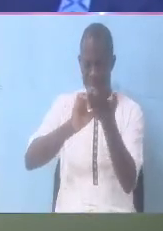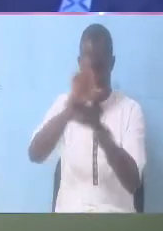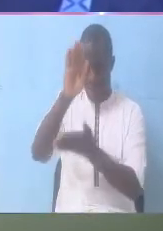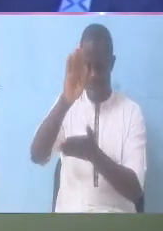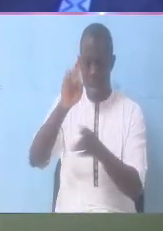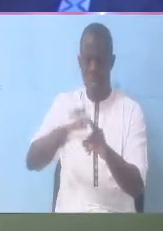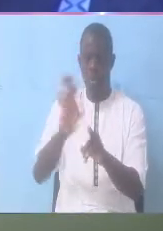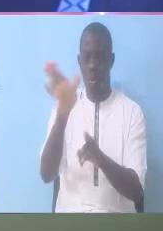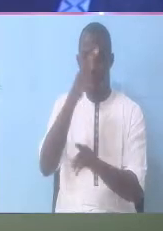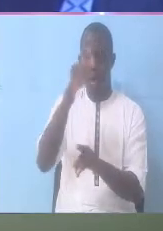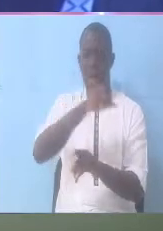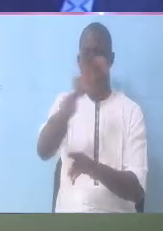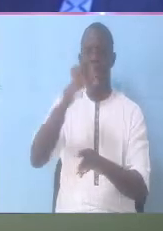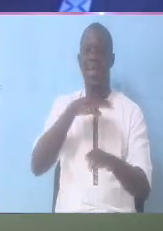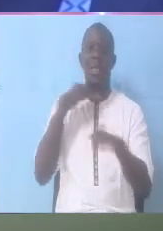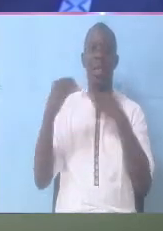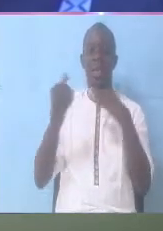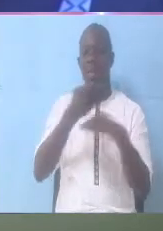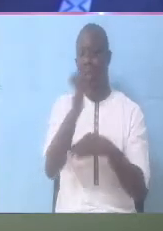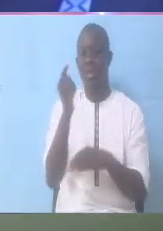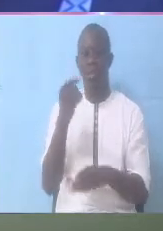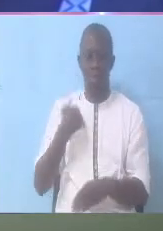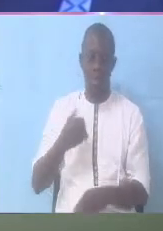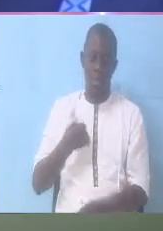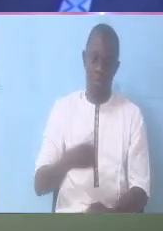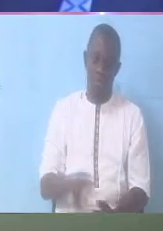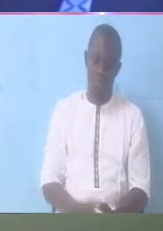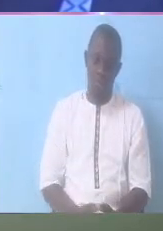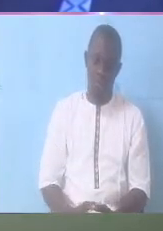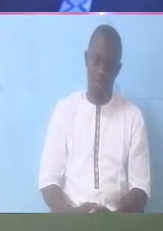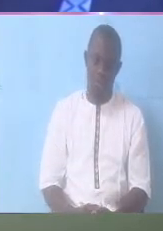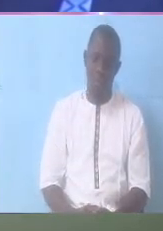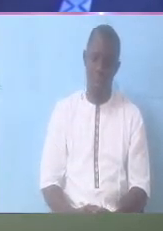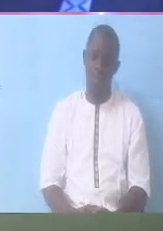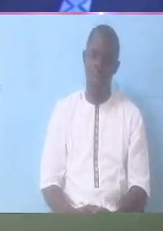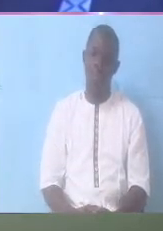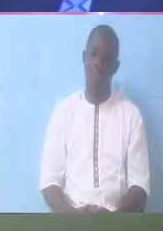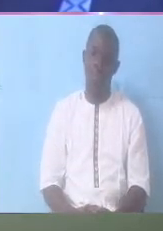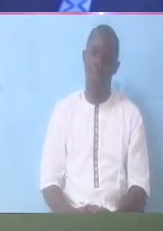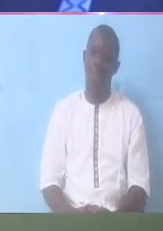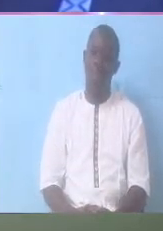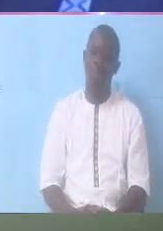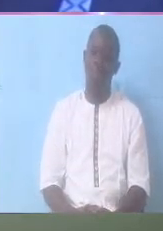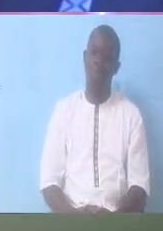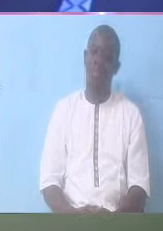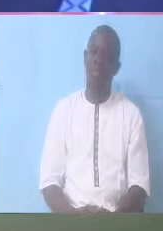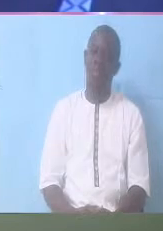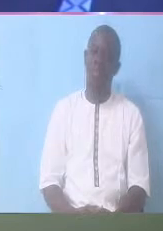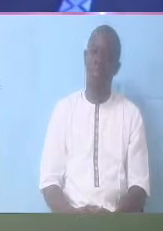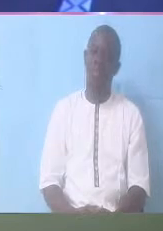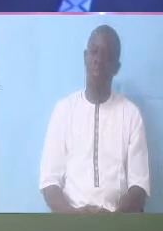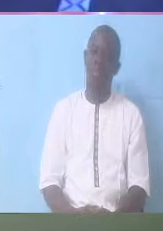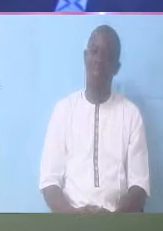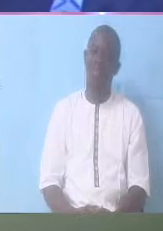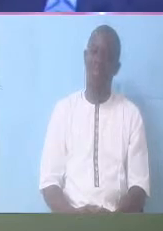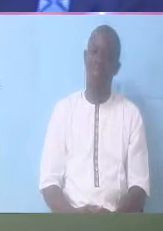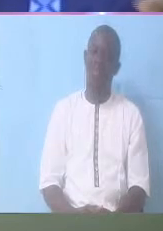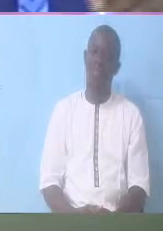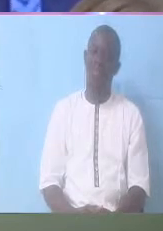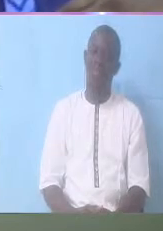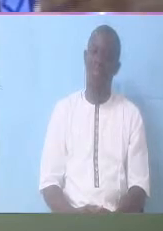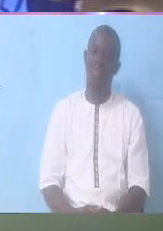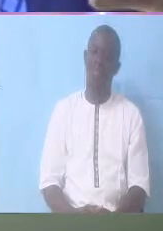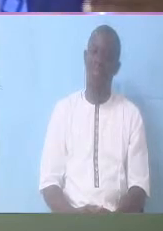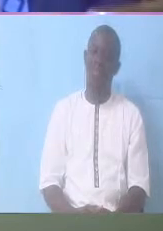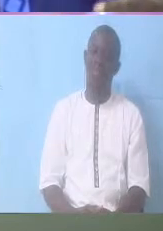fanyame Tumbul Tamba ole yamaro di la pour kanyim molta ke samba. Katefa.